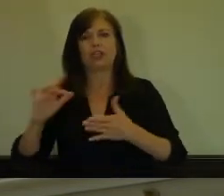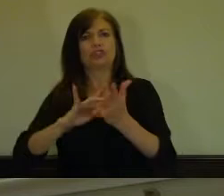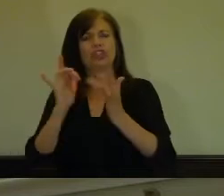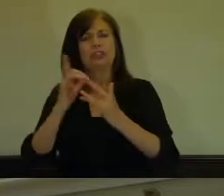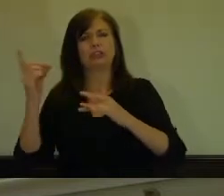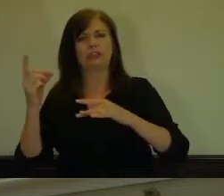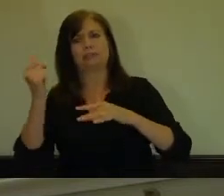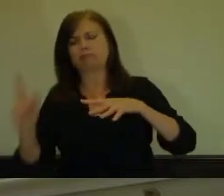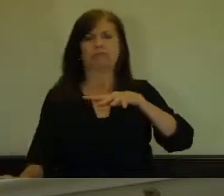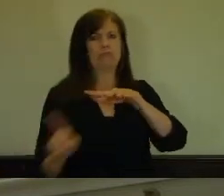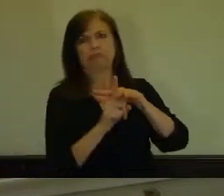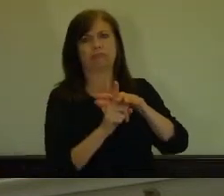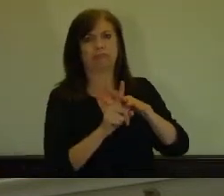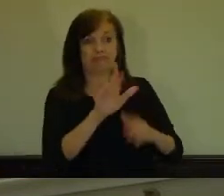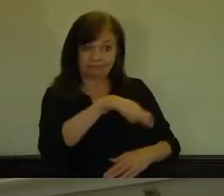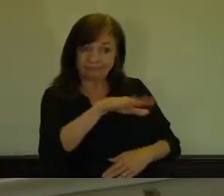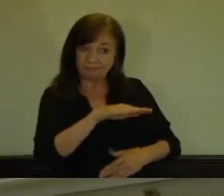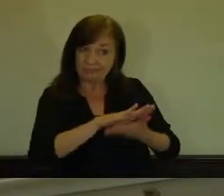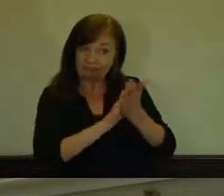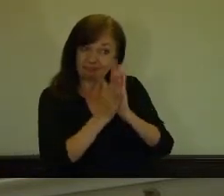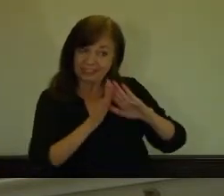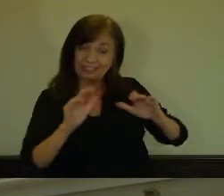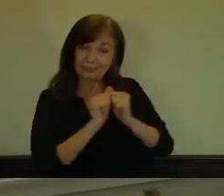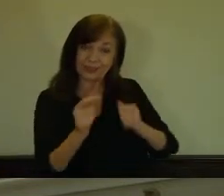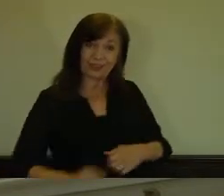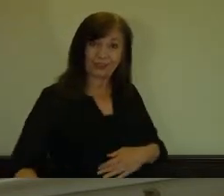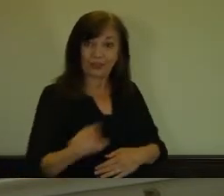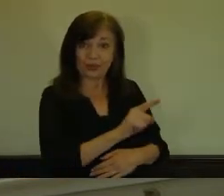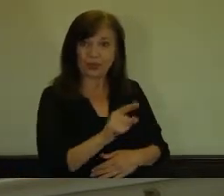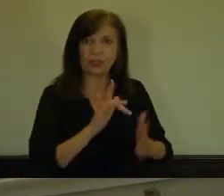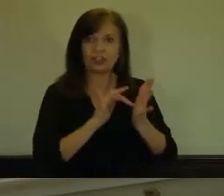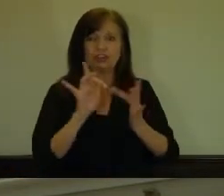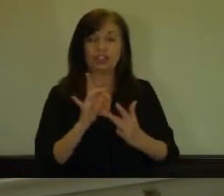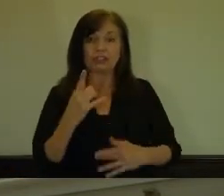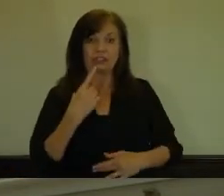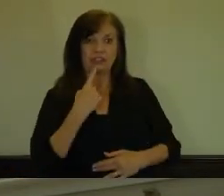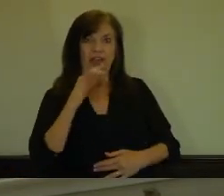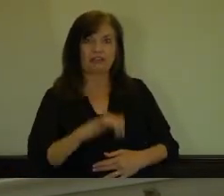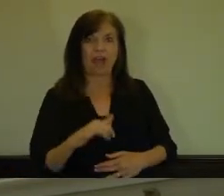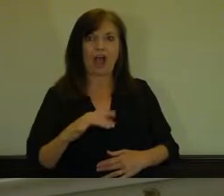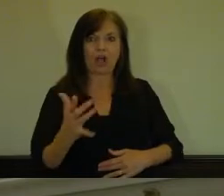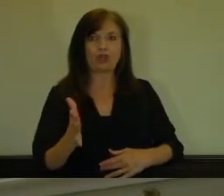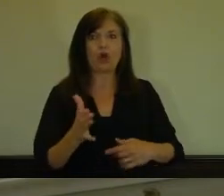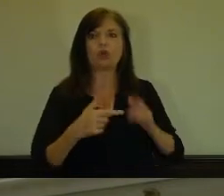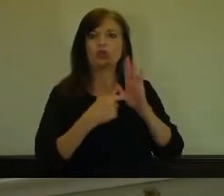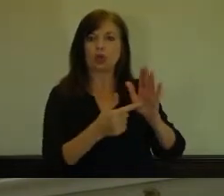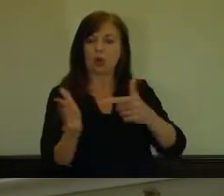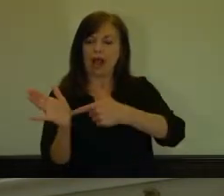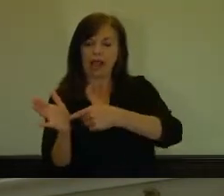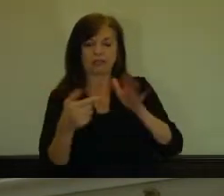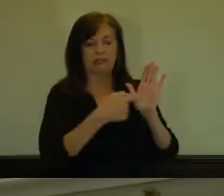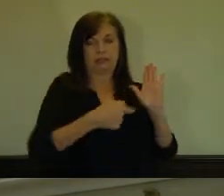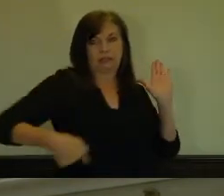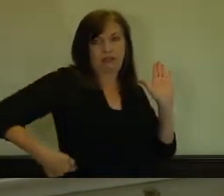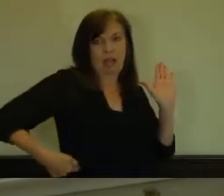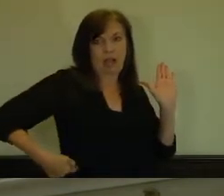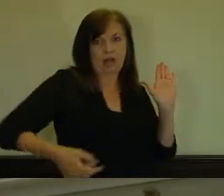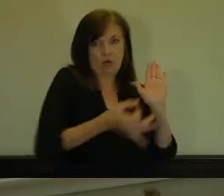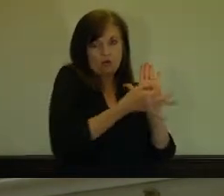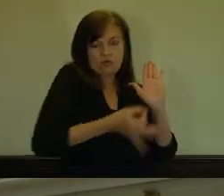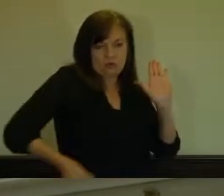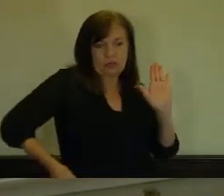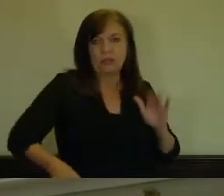and said to them, "Peace be with you." When he had said this, he showed them his hands and his side. The